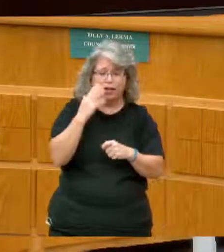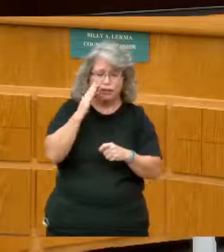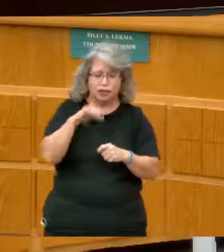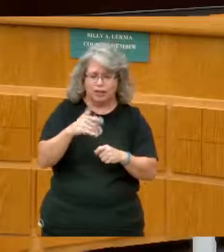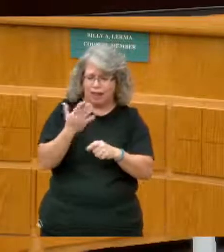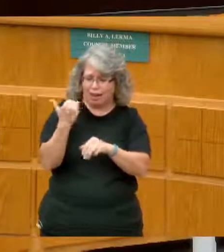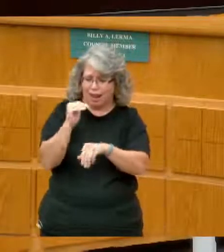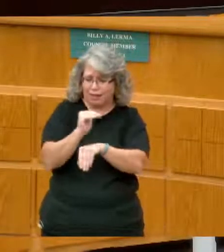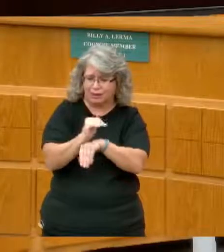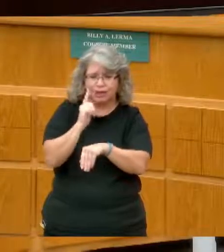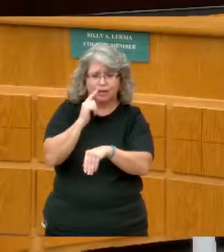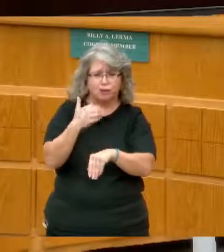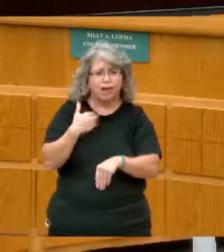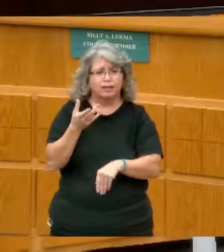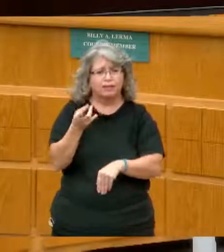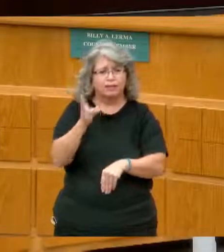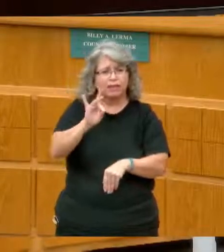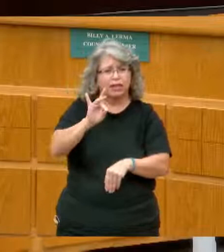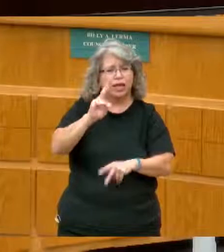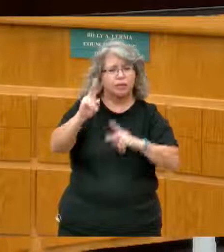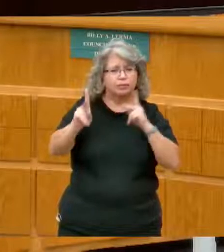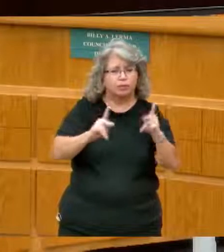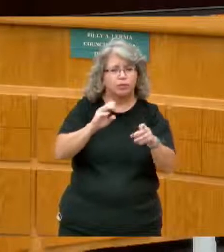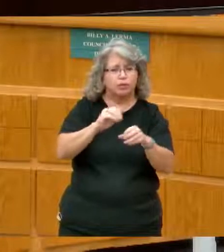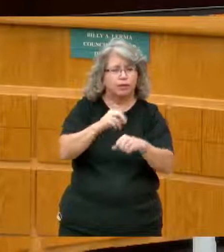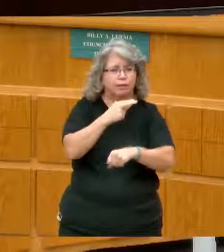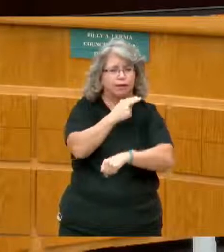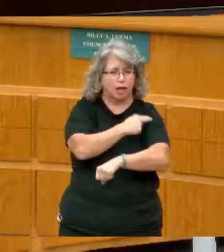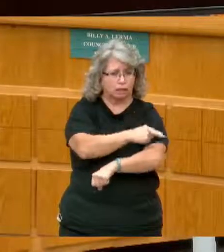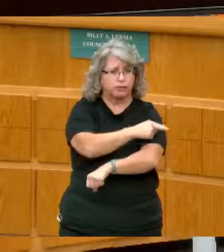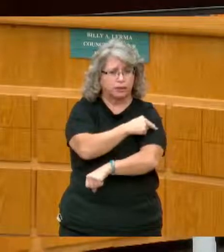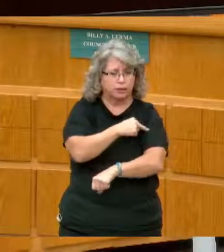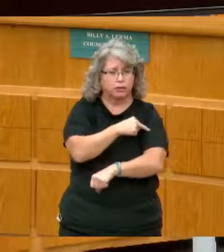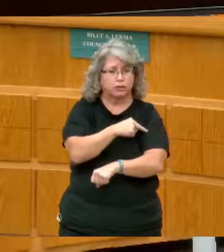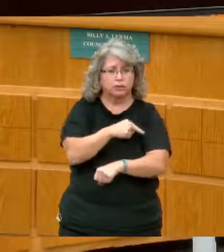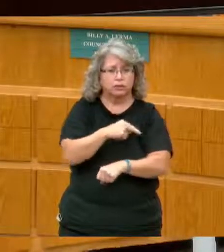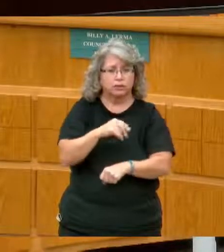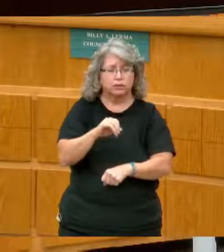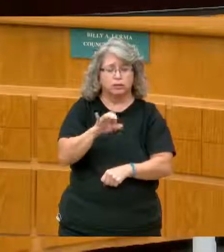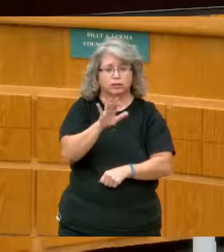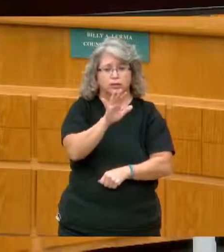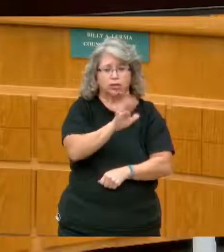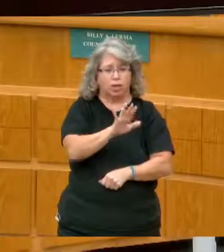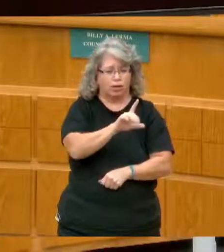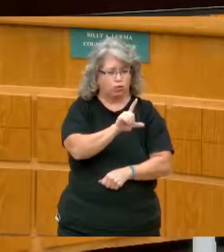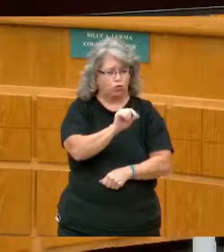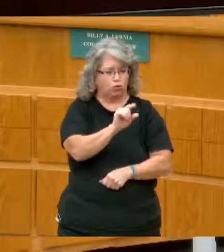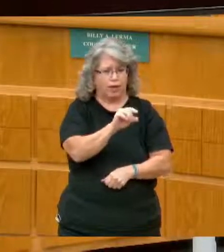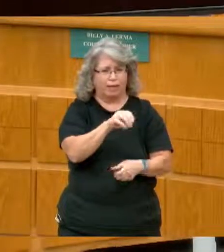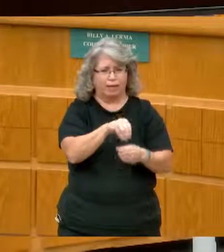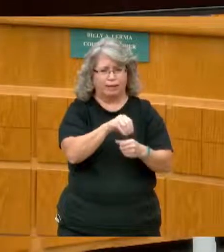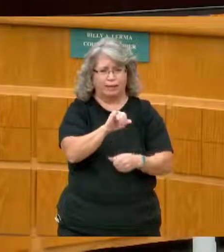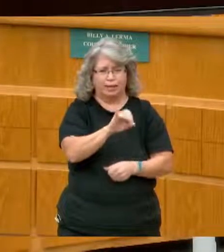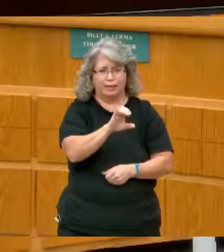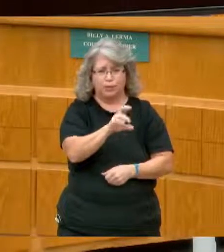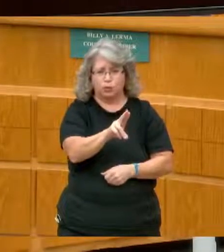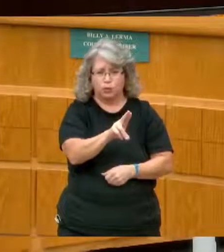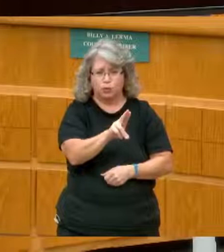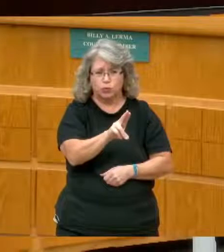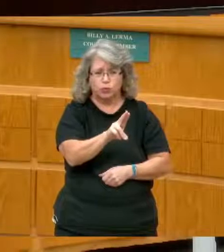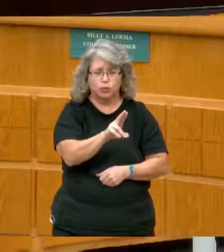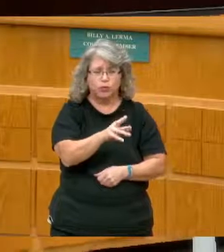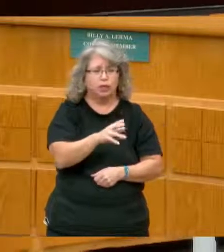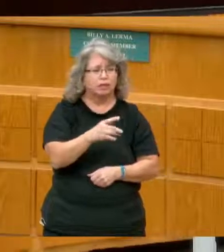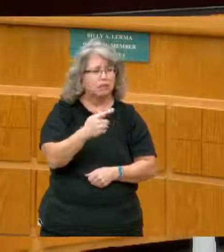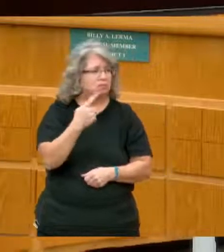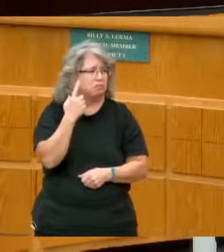I think we had 78 people in the hospital and somewhere around 20 in ICU, 2021. And you say, well,